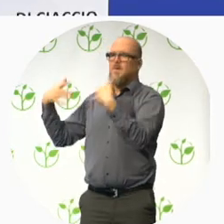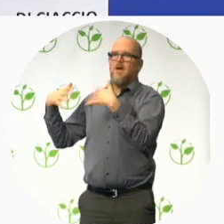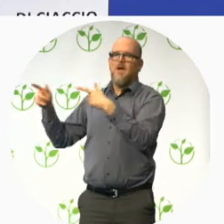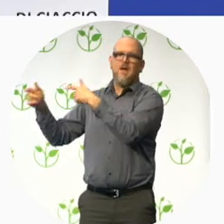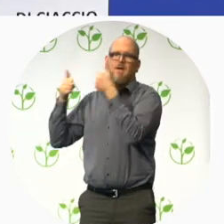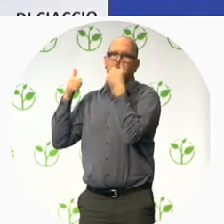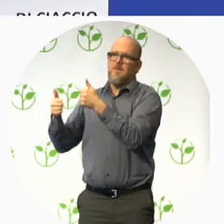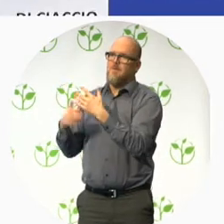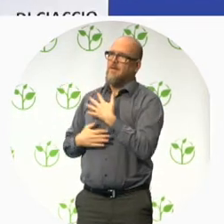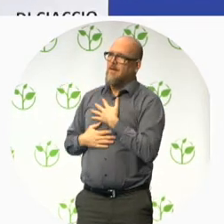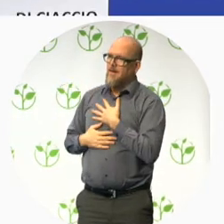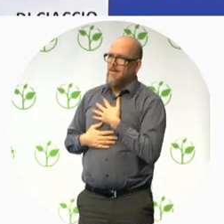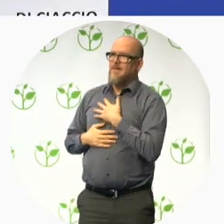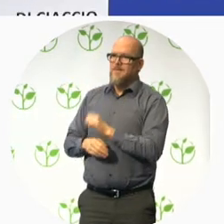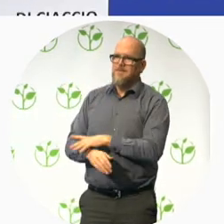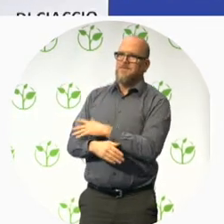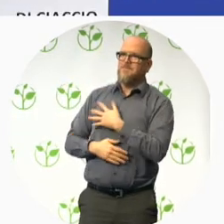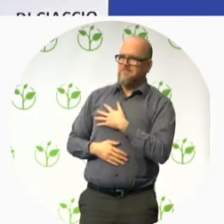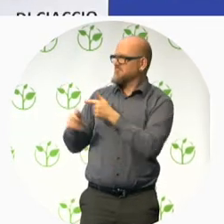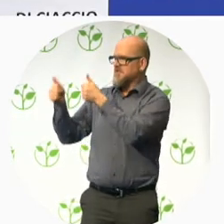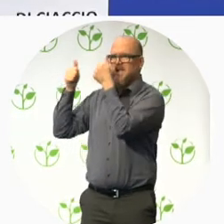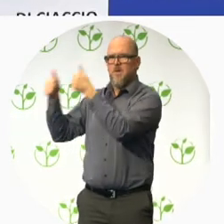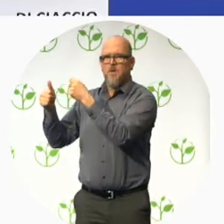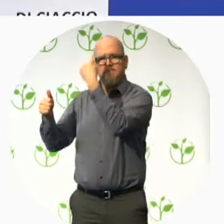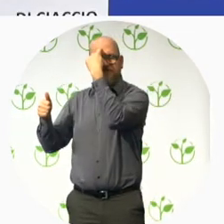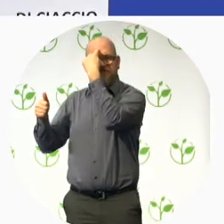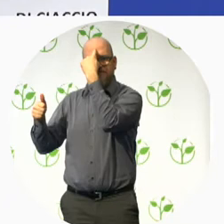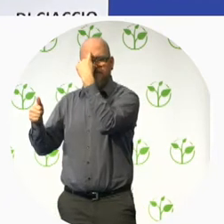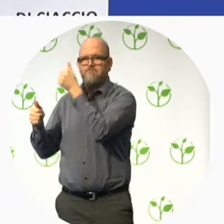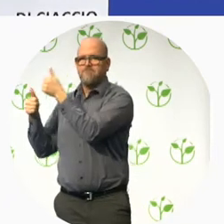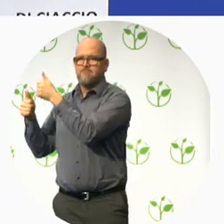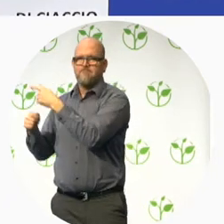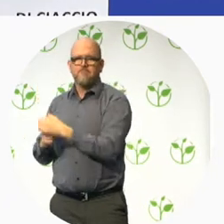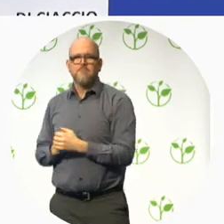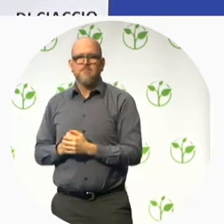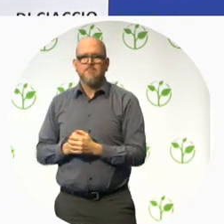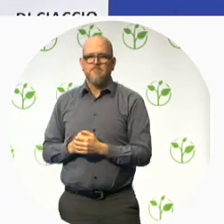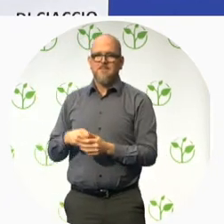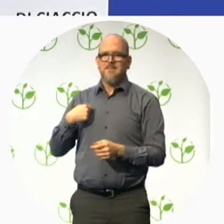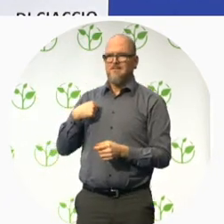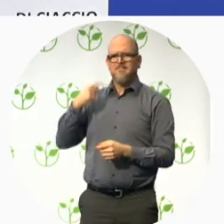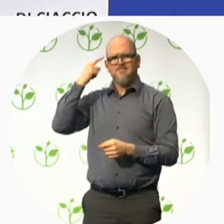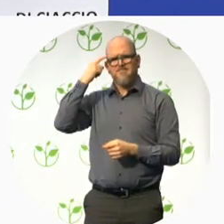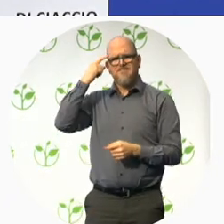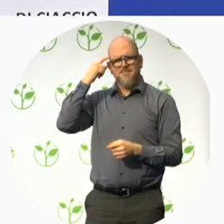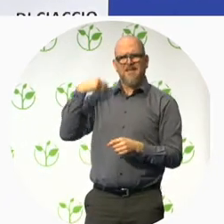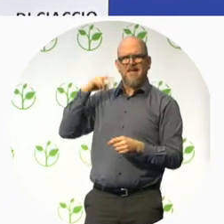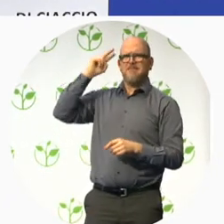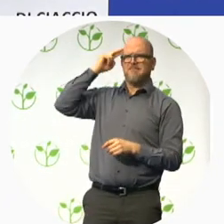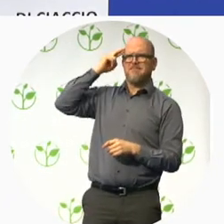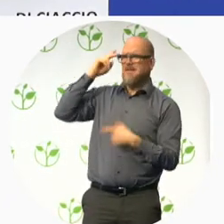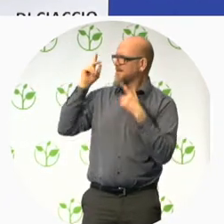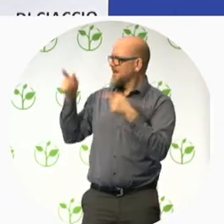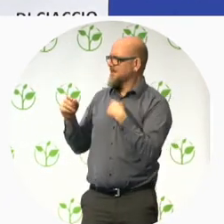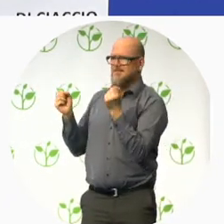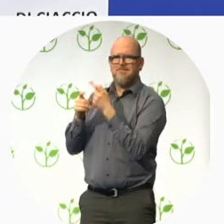I was trying to write to Gallaudet. I sent 10 emails offering, we want our students, we want to pay a flight to Italy, spend time with us, but